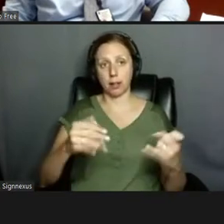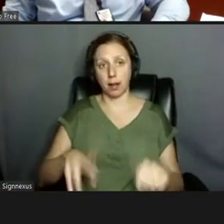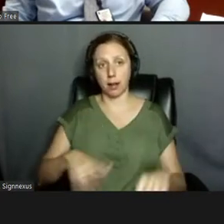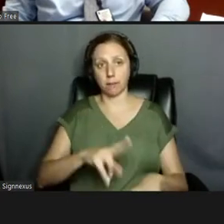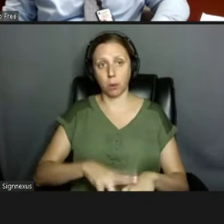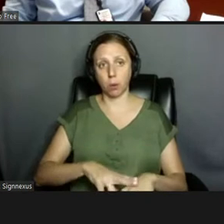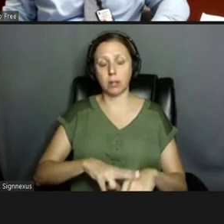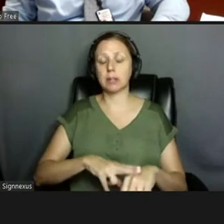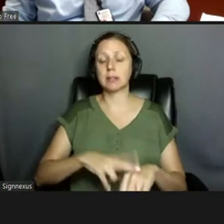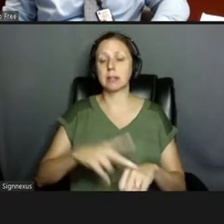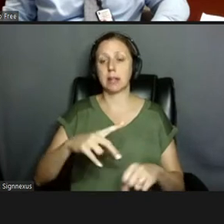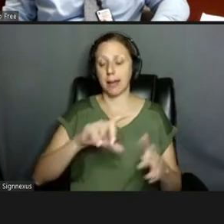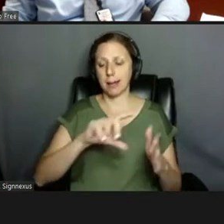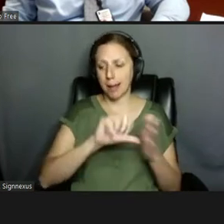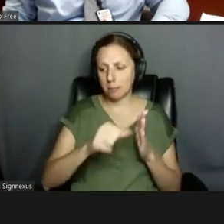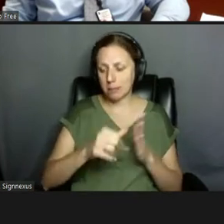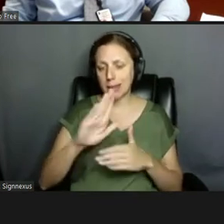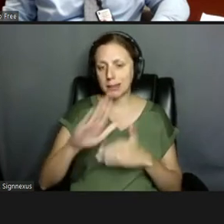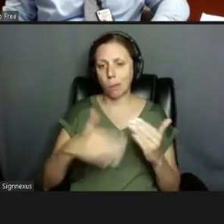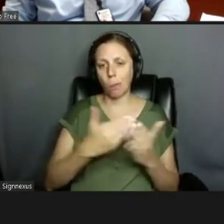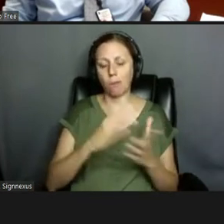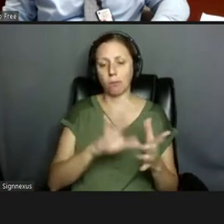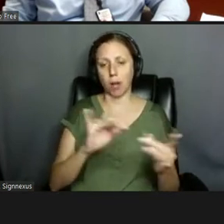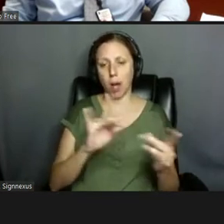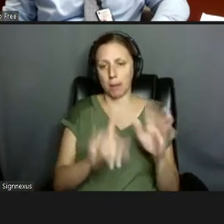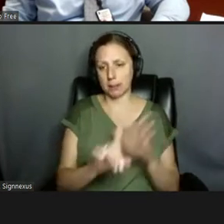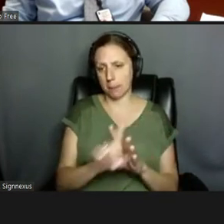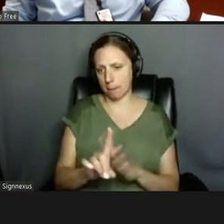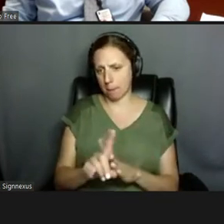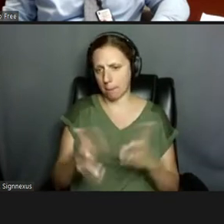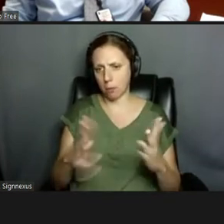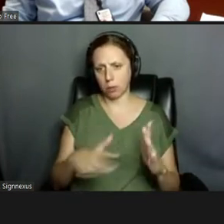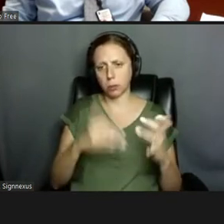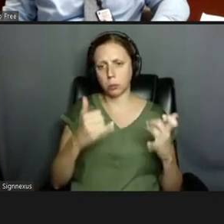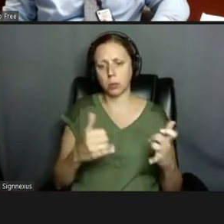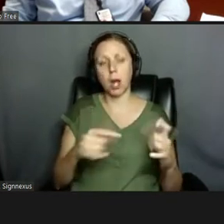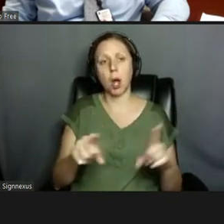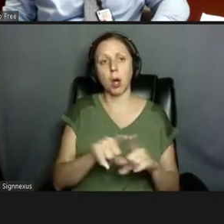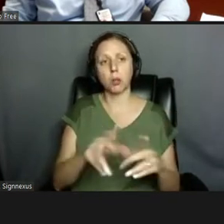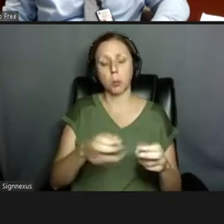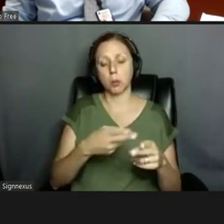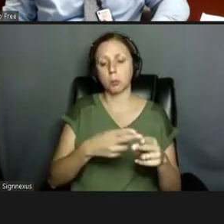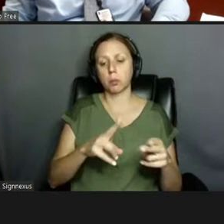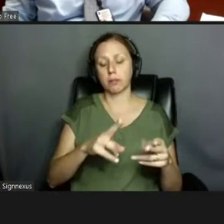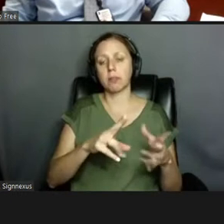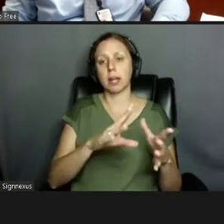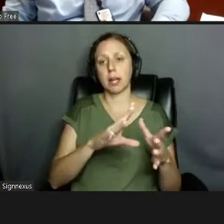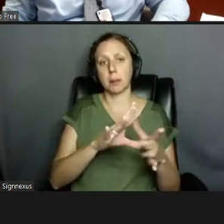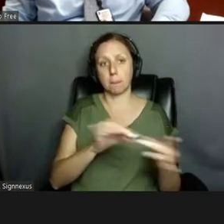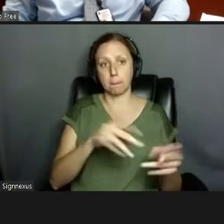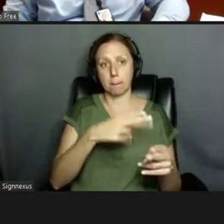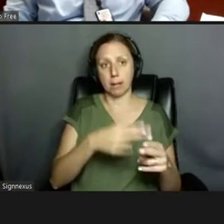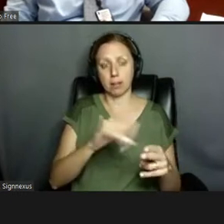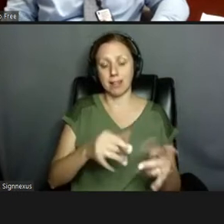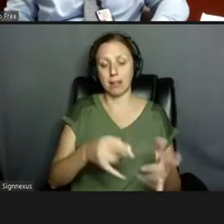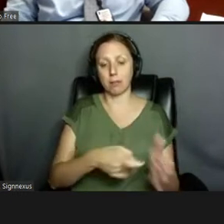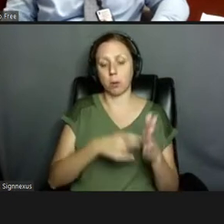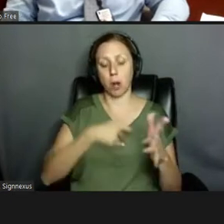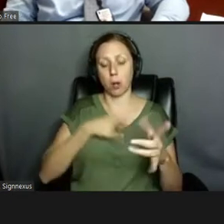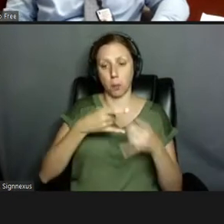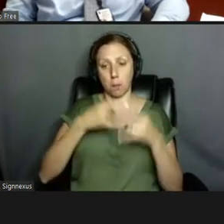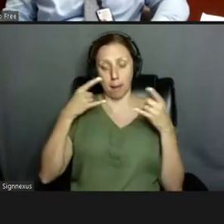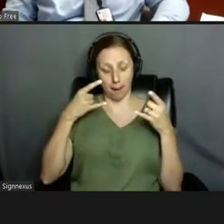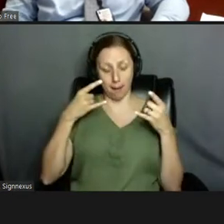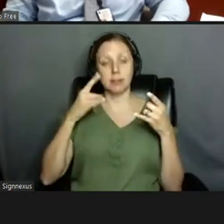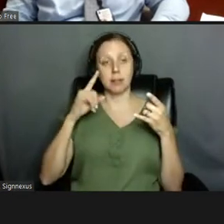the sentiments that came up today. I also just want to quickly mention that while it is mandatory to wear a mask on the train,